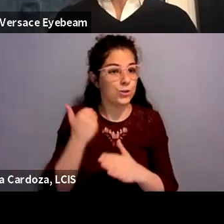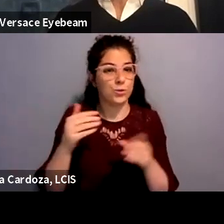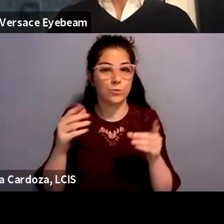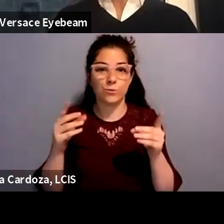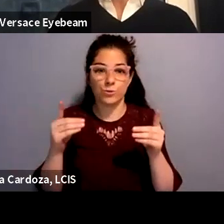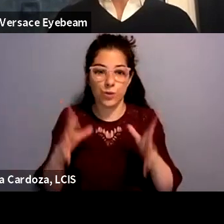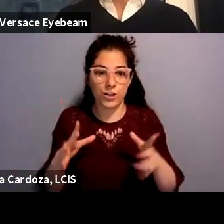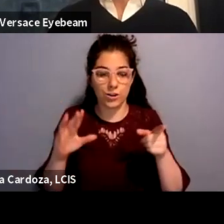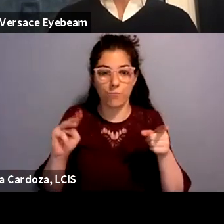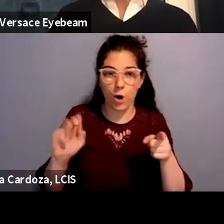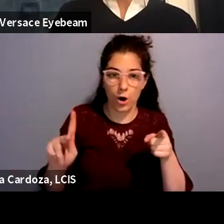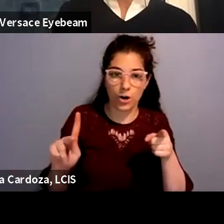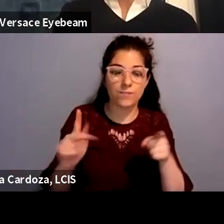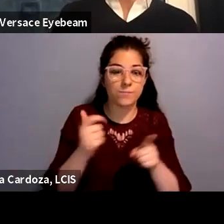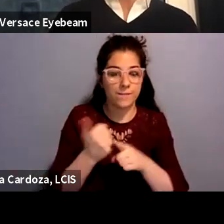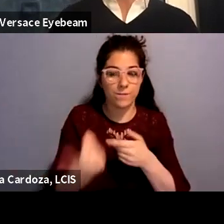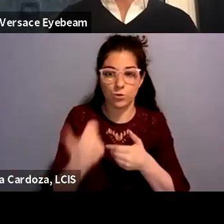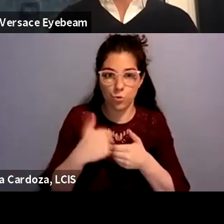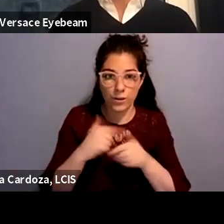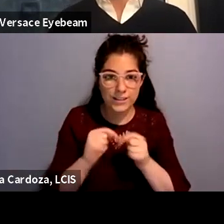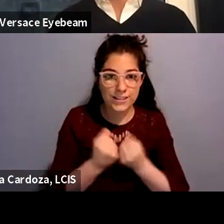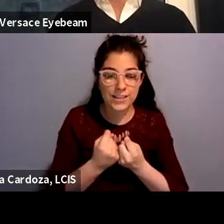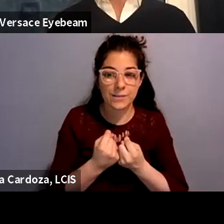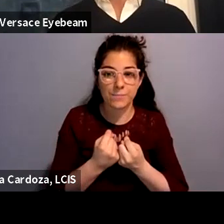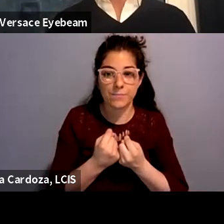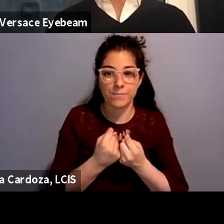who will join the team of this